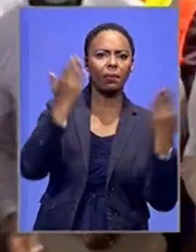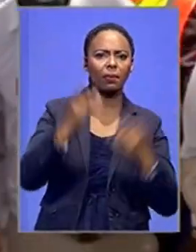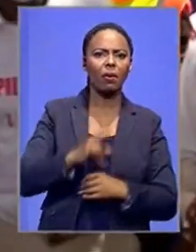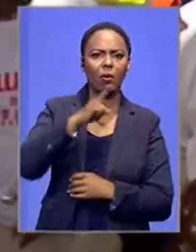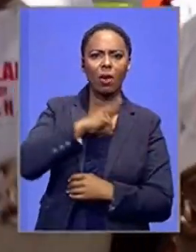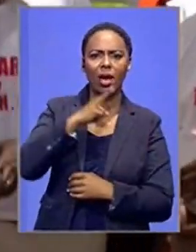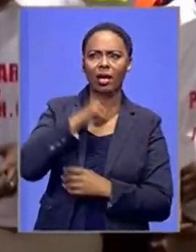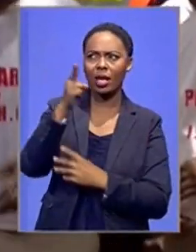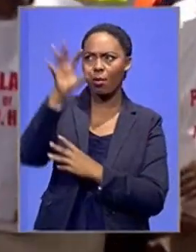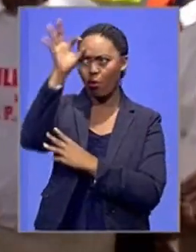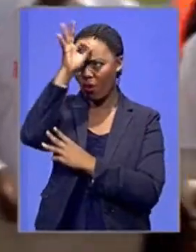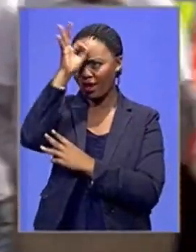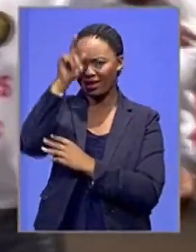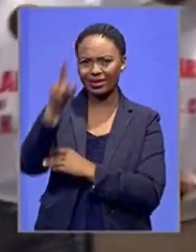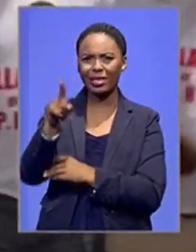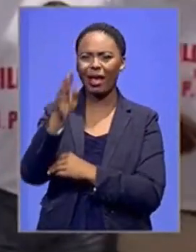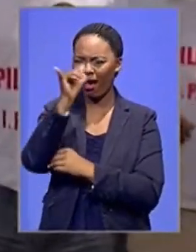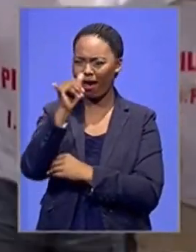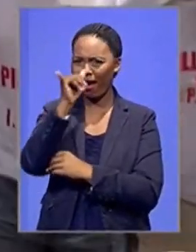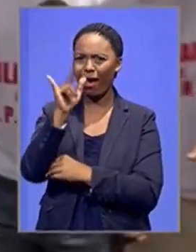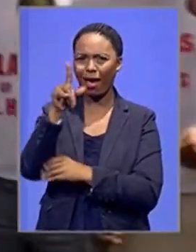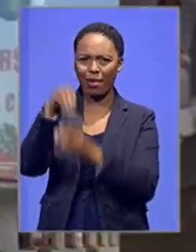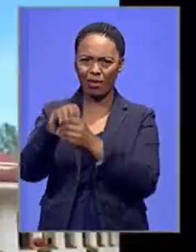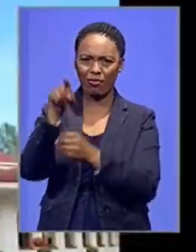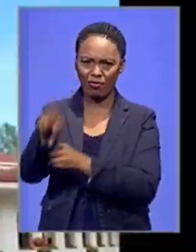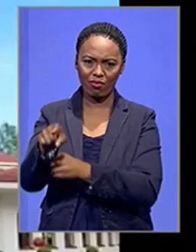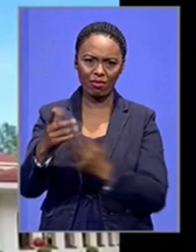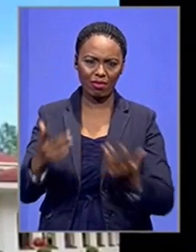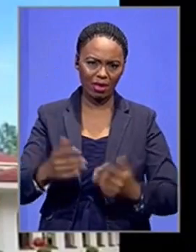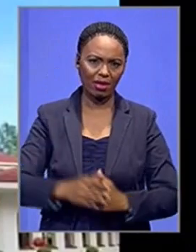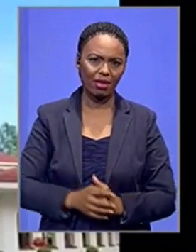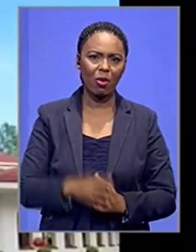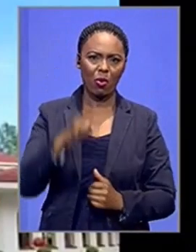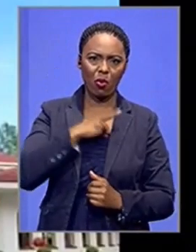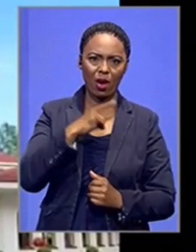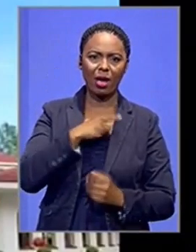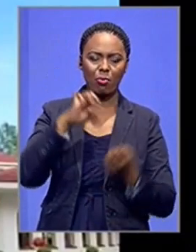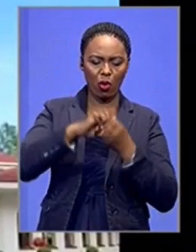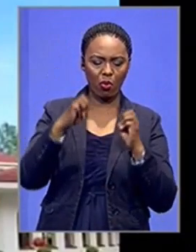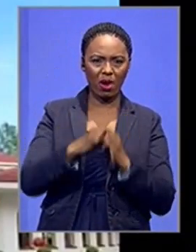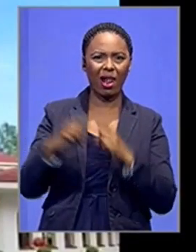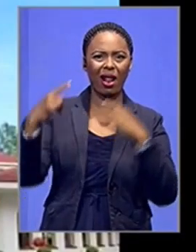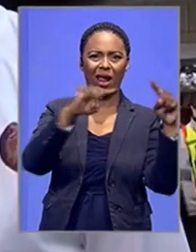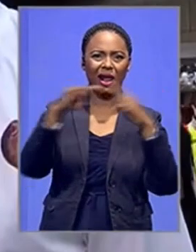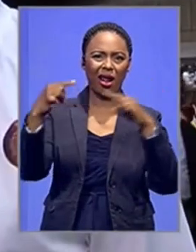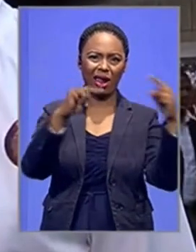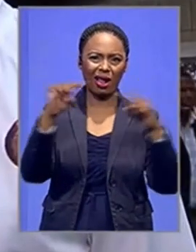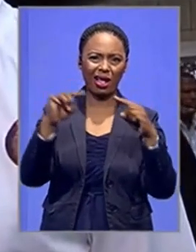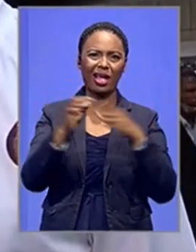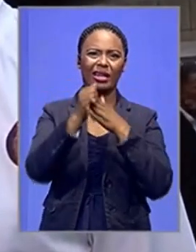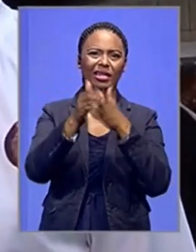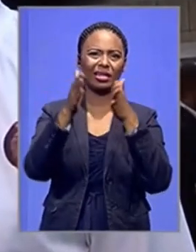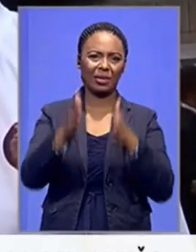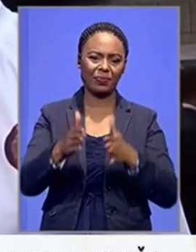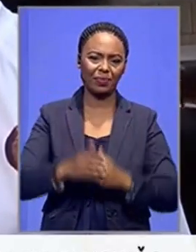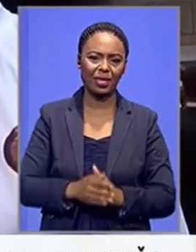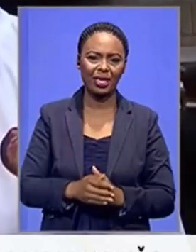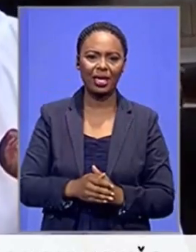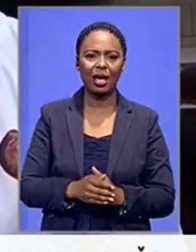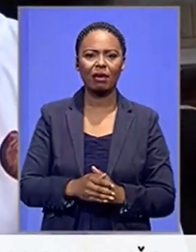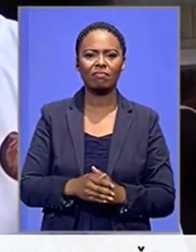bobodu mme kgauswi ke dintwa tsa boeteledipele. We are divided into three factions, and all the